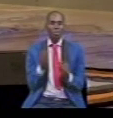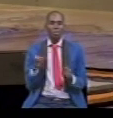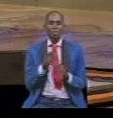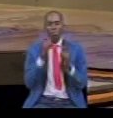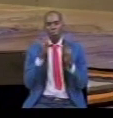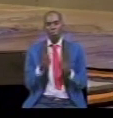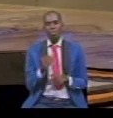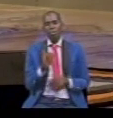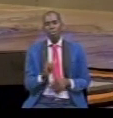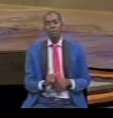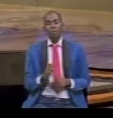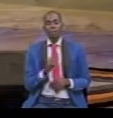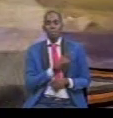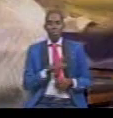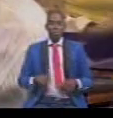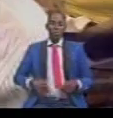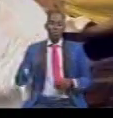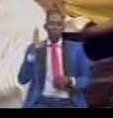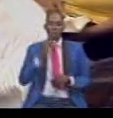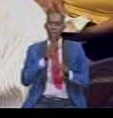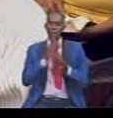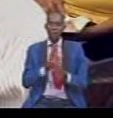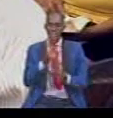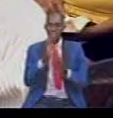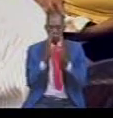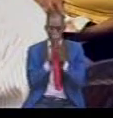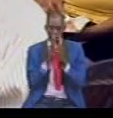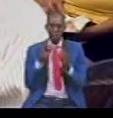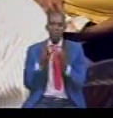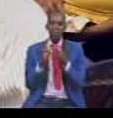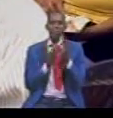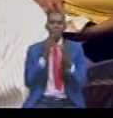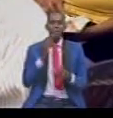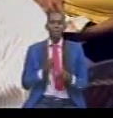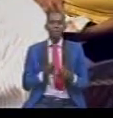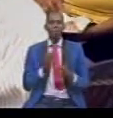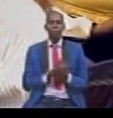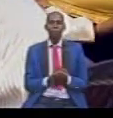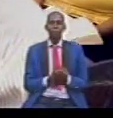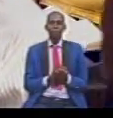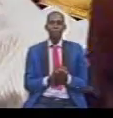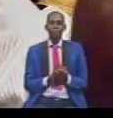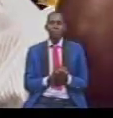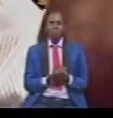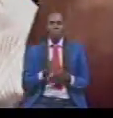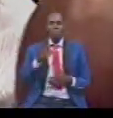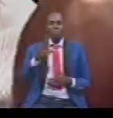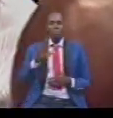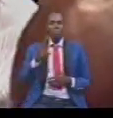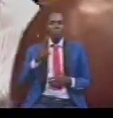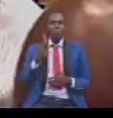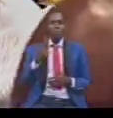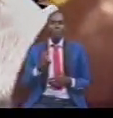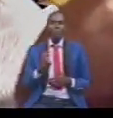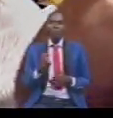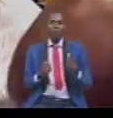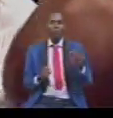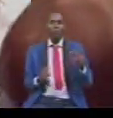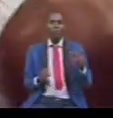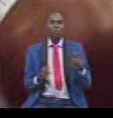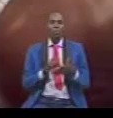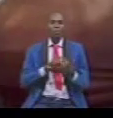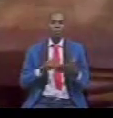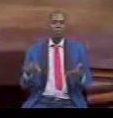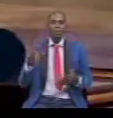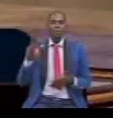will answer your prayer in Jesus' name. Luke chapter 21, verse